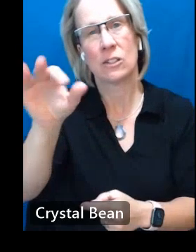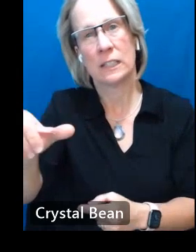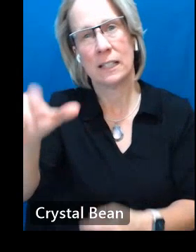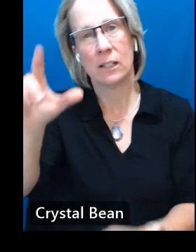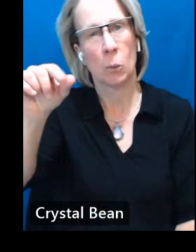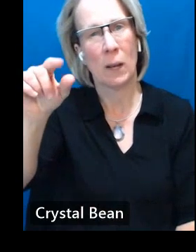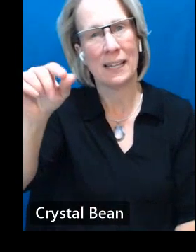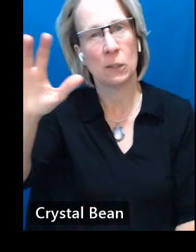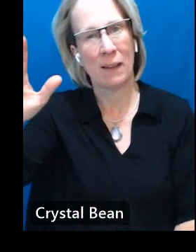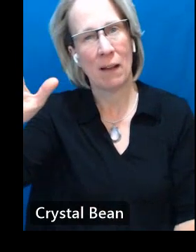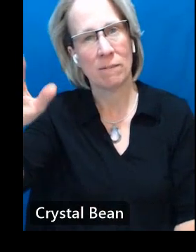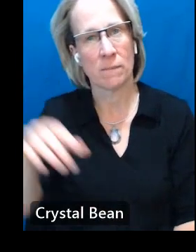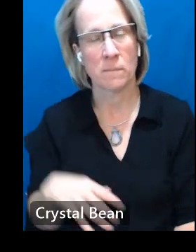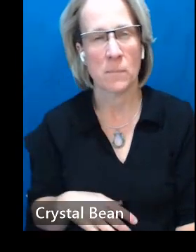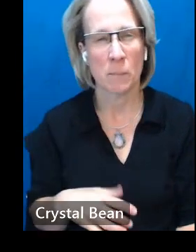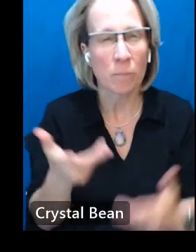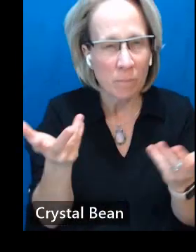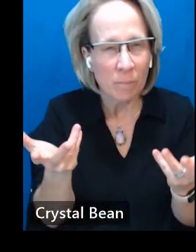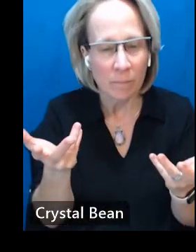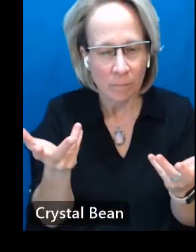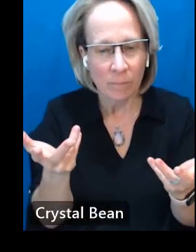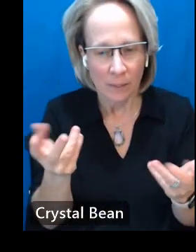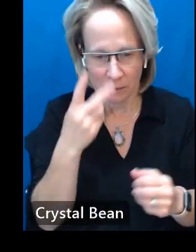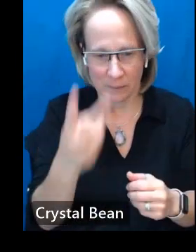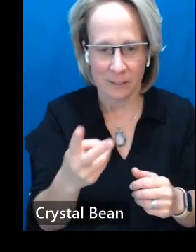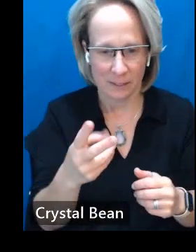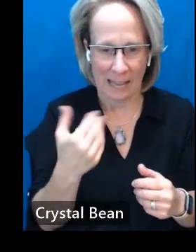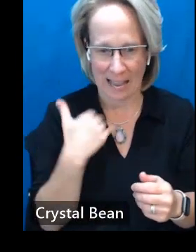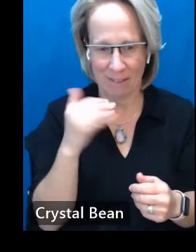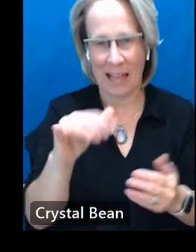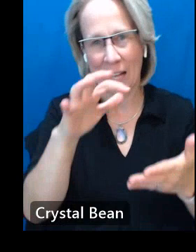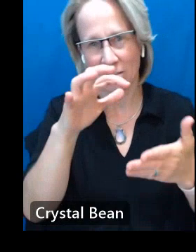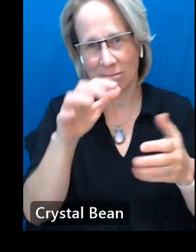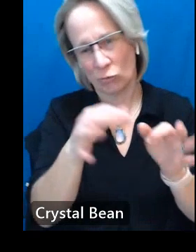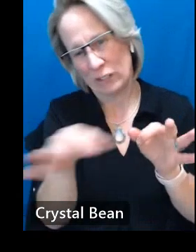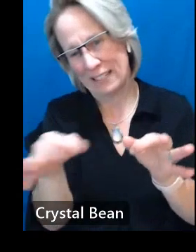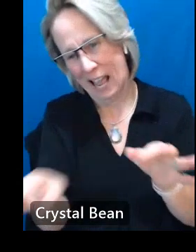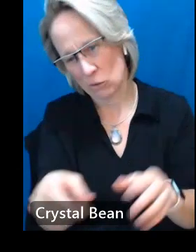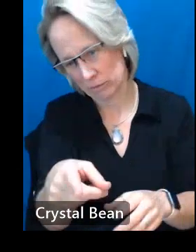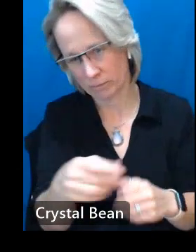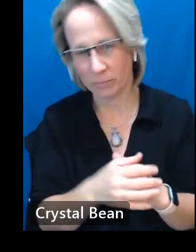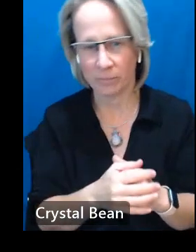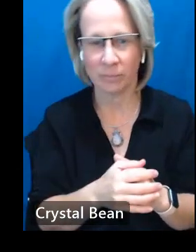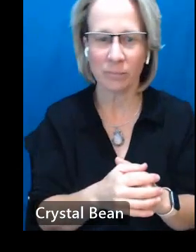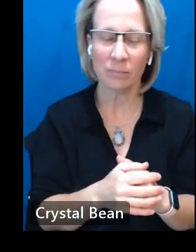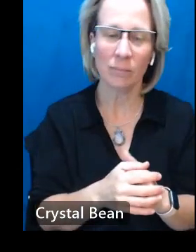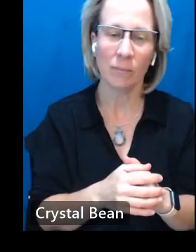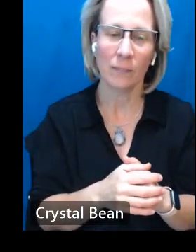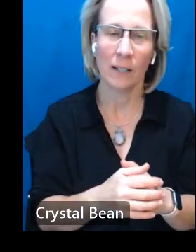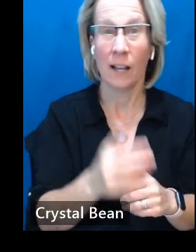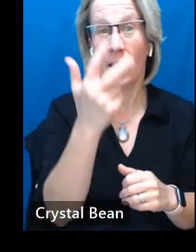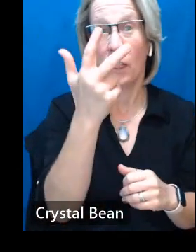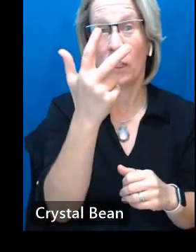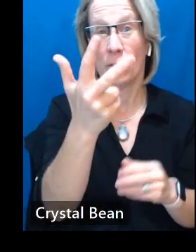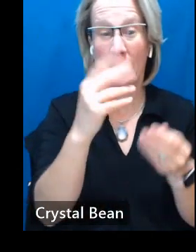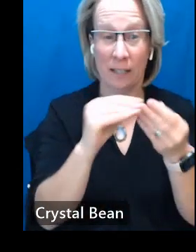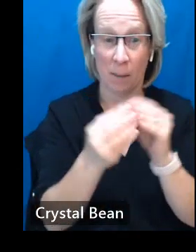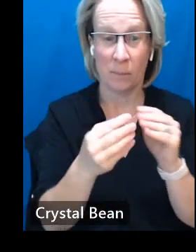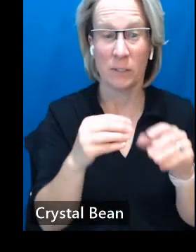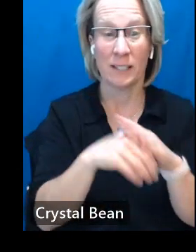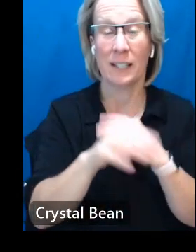So you can see kind of I have that written out there. And a 3-digit BUDREF like 921 is only valid in the denoted